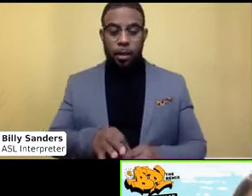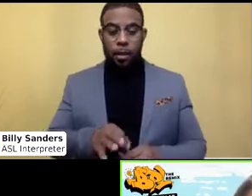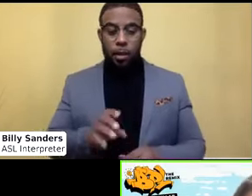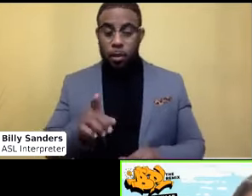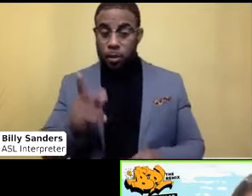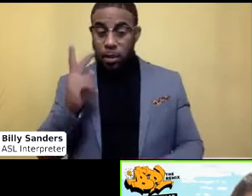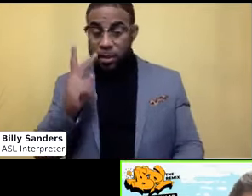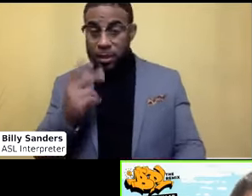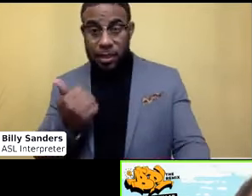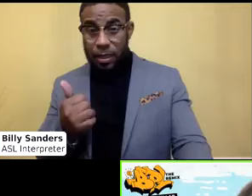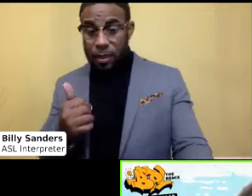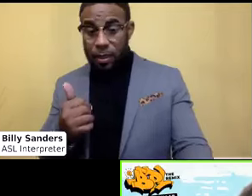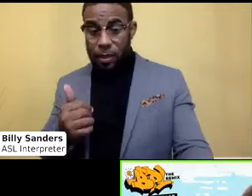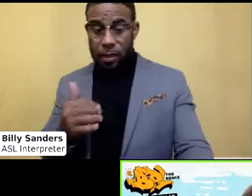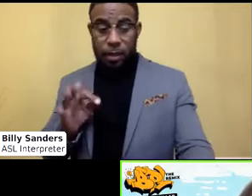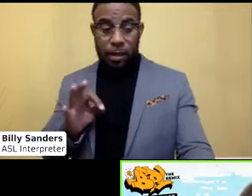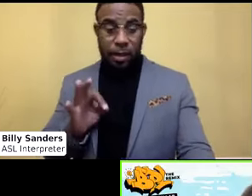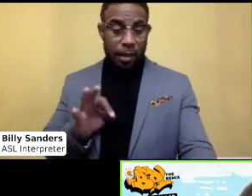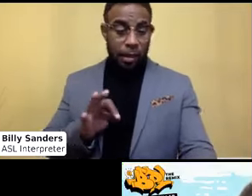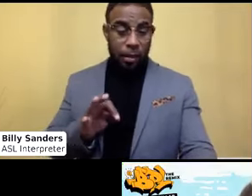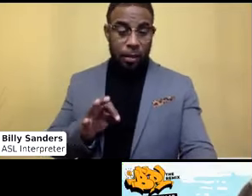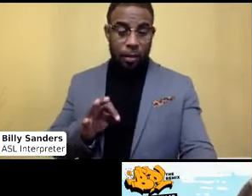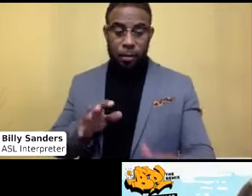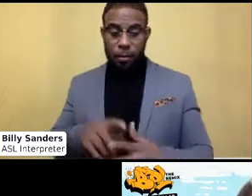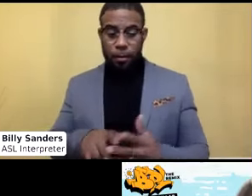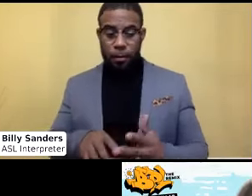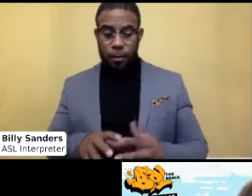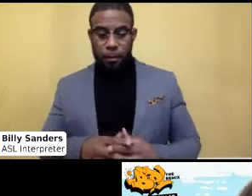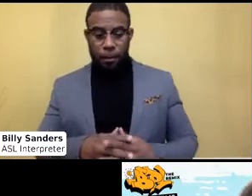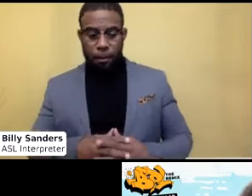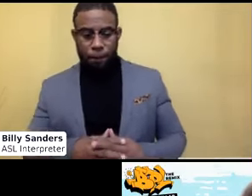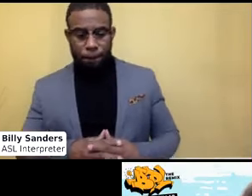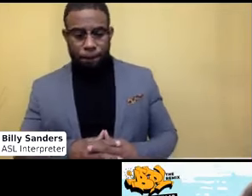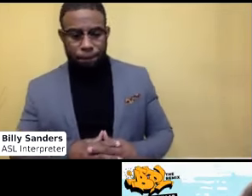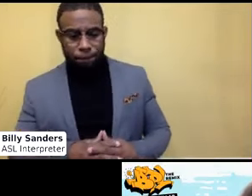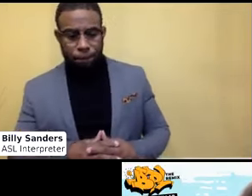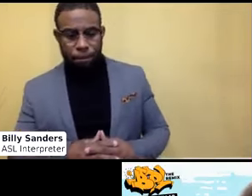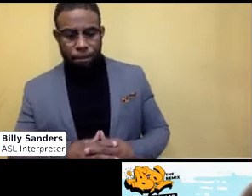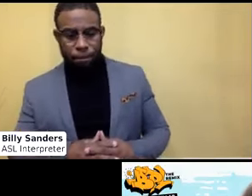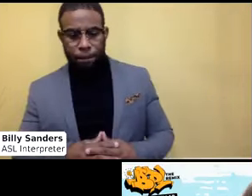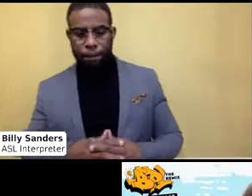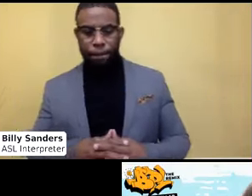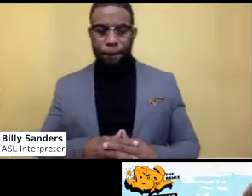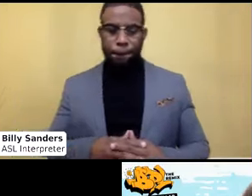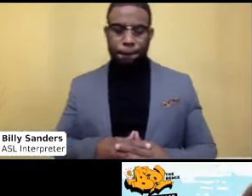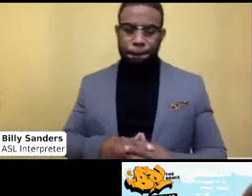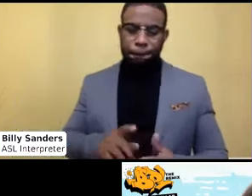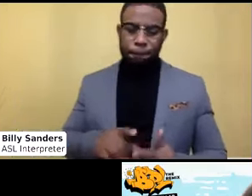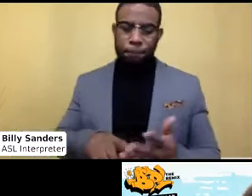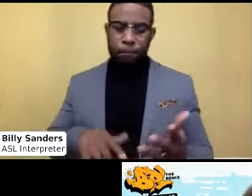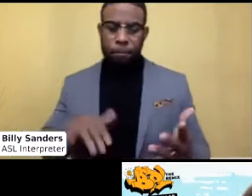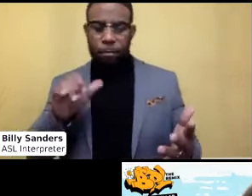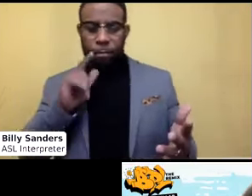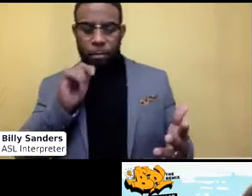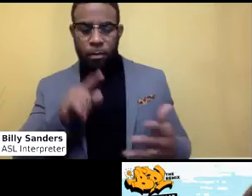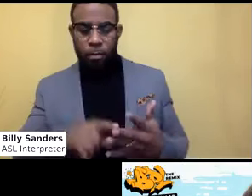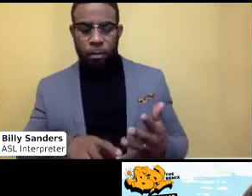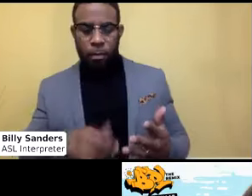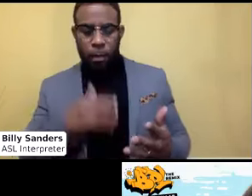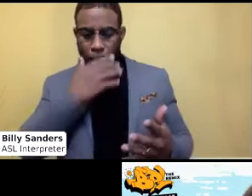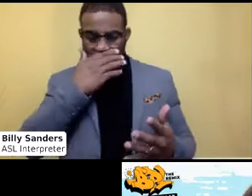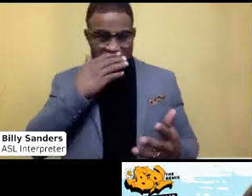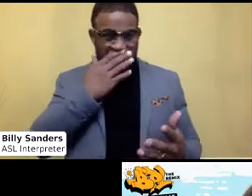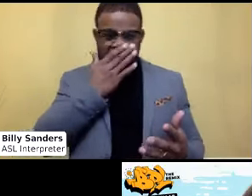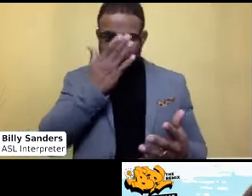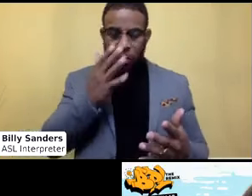you see any connection there? No, I mean, because the rigged elections or not, these forces have never done anything